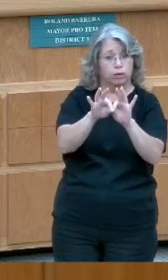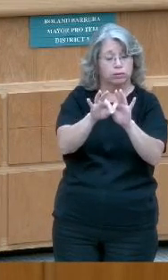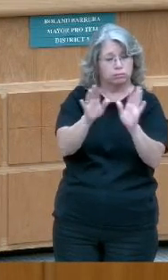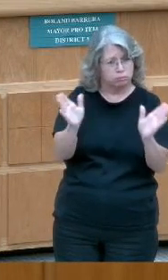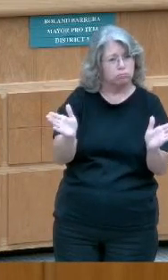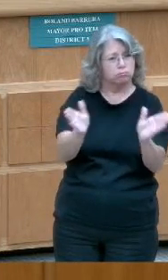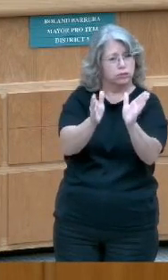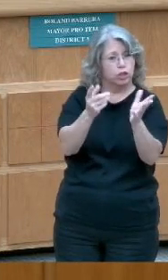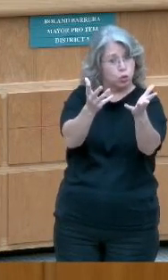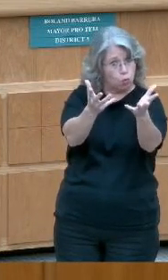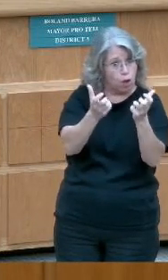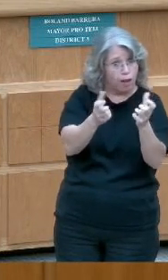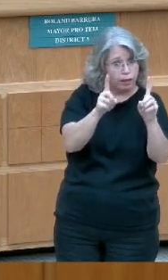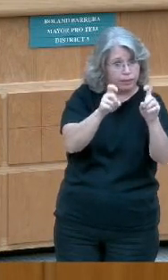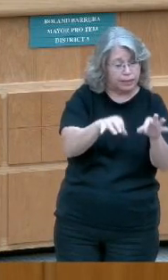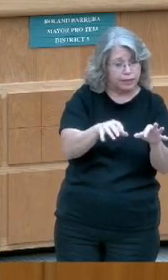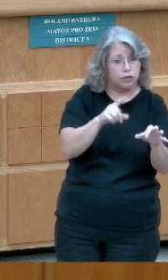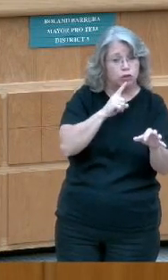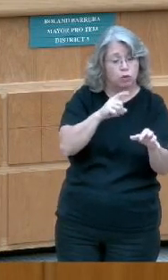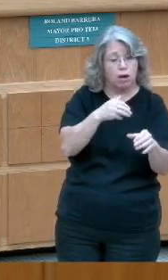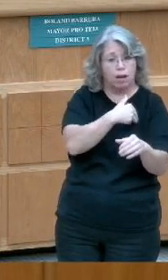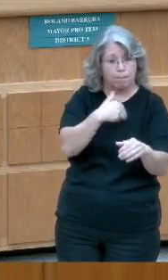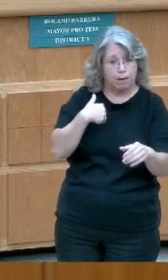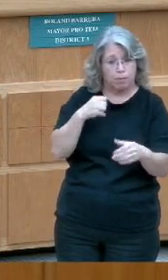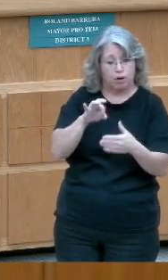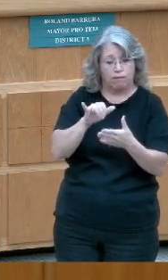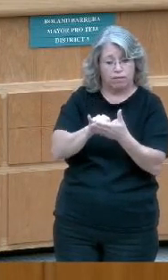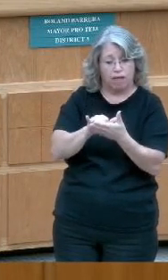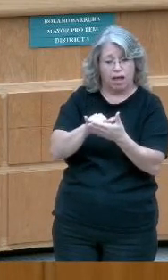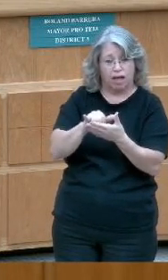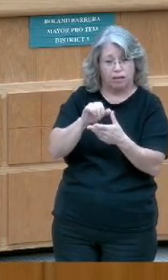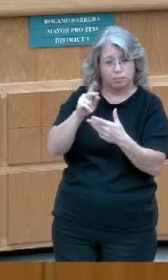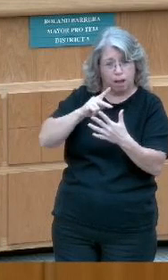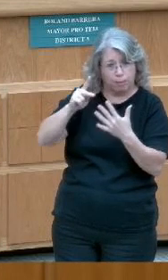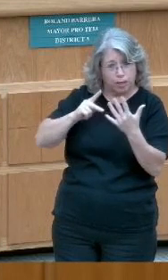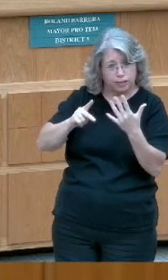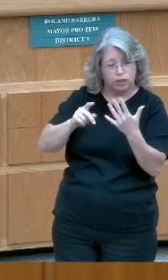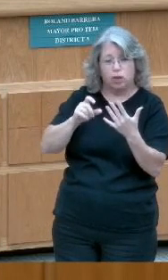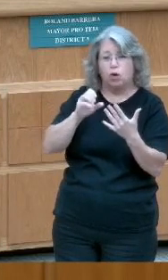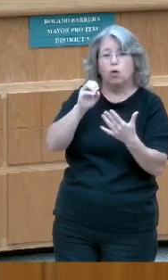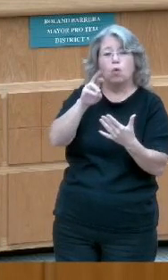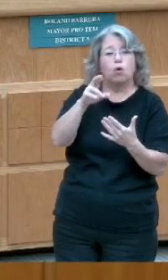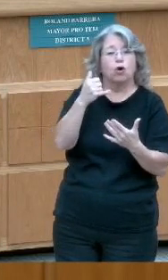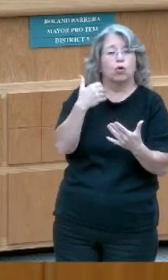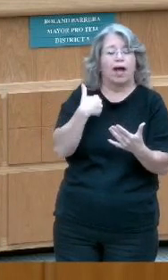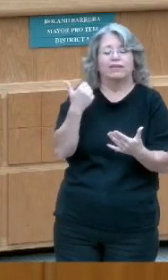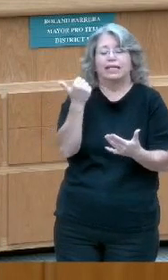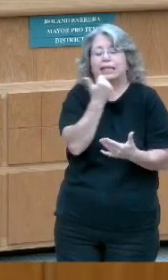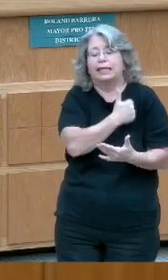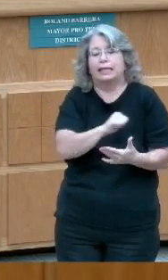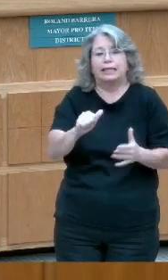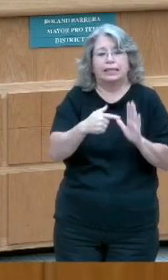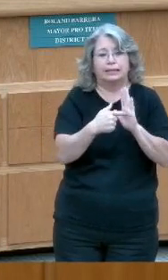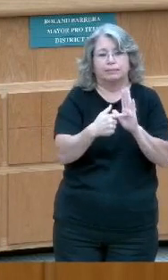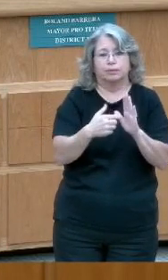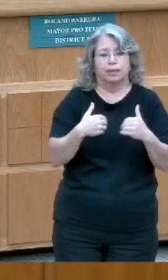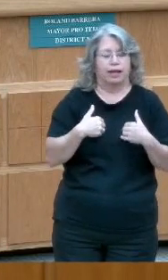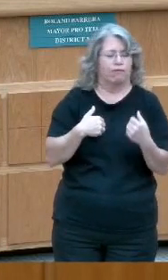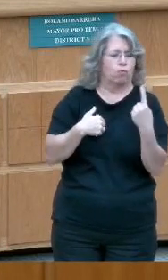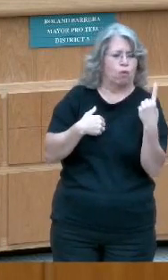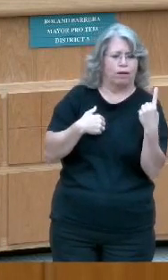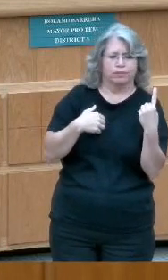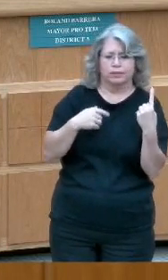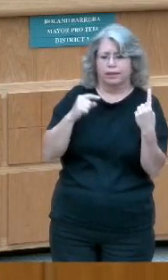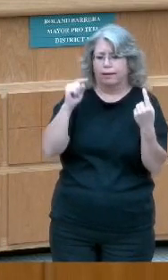to be tested and you're a member of that population or you have any of those symptoms, any of them, you could just have one, you could just have a headache, you could just